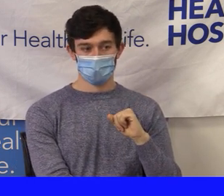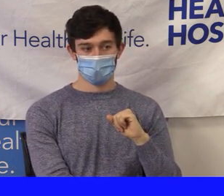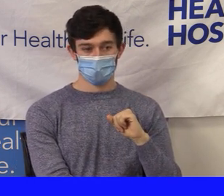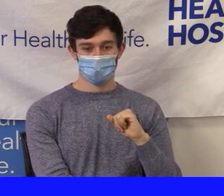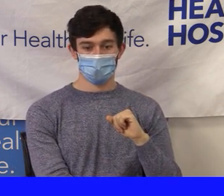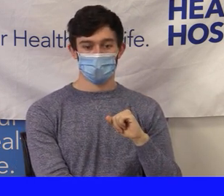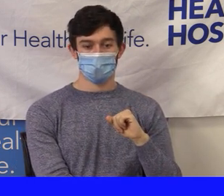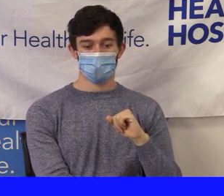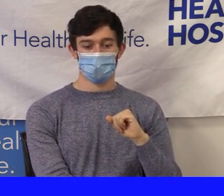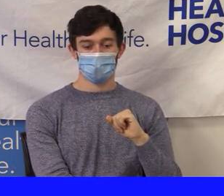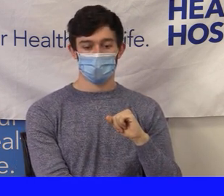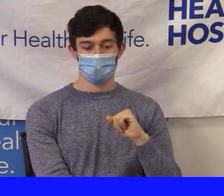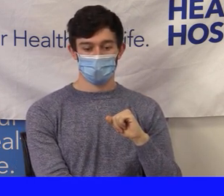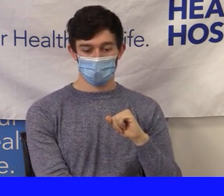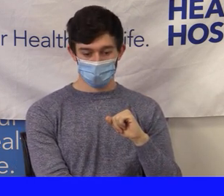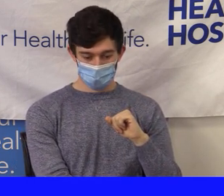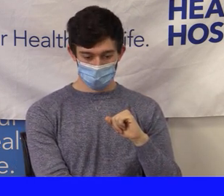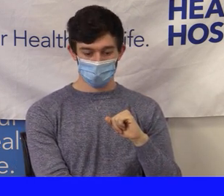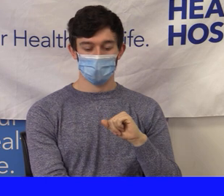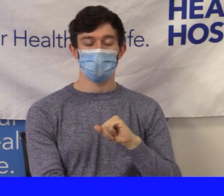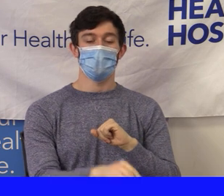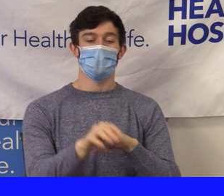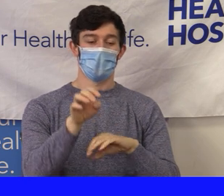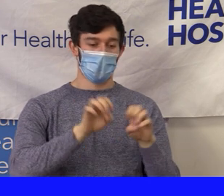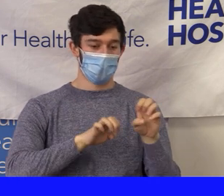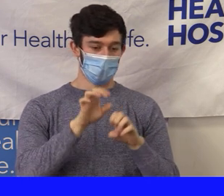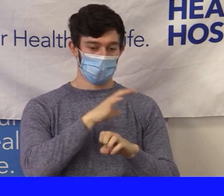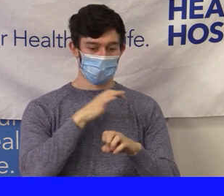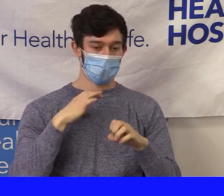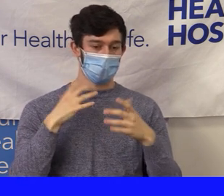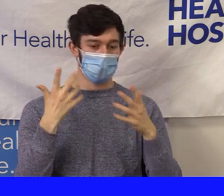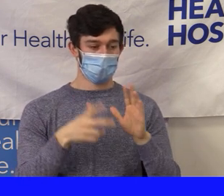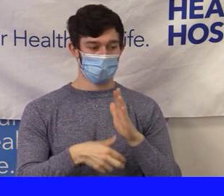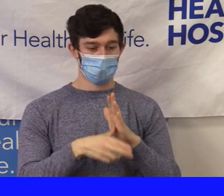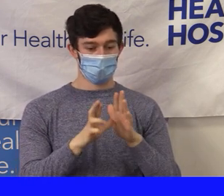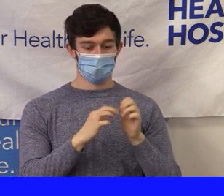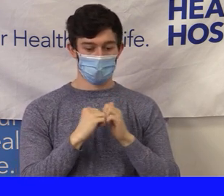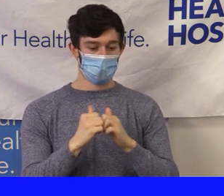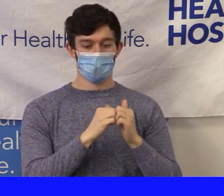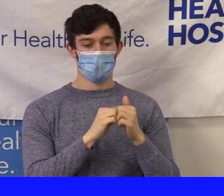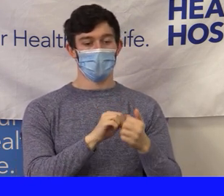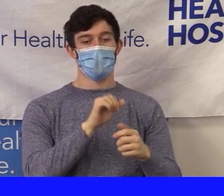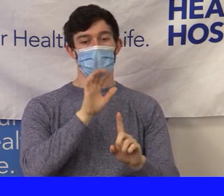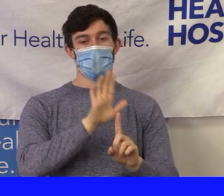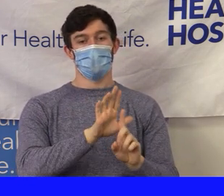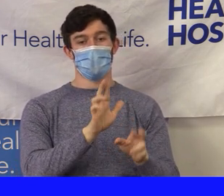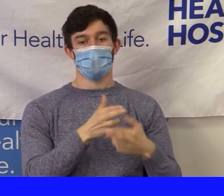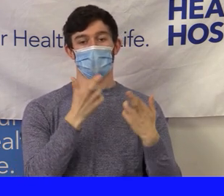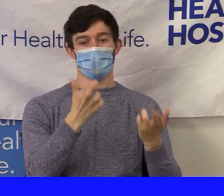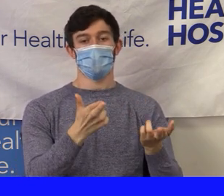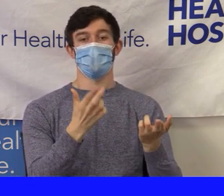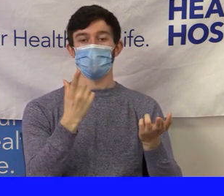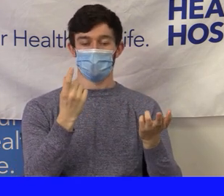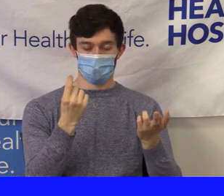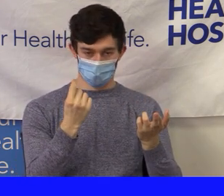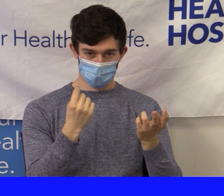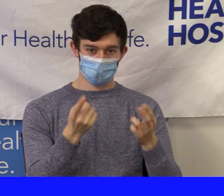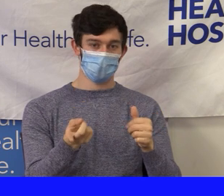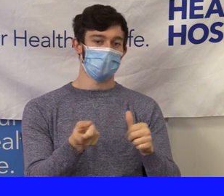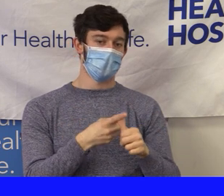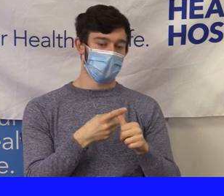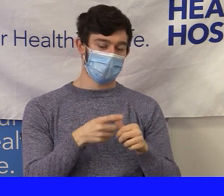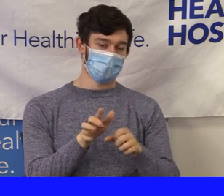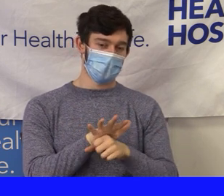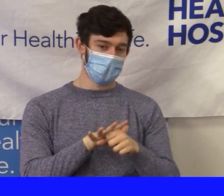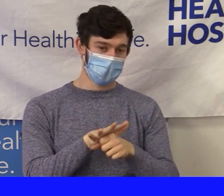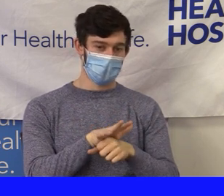Following our conversations and review with the evaluation committee, their recommendation was presented to first the